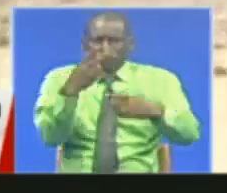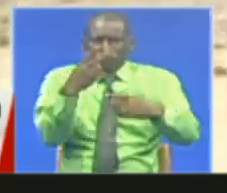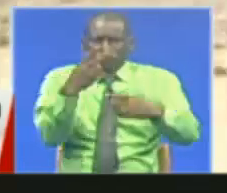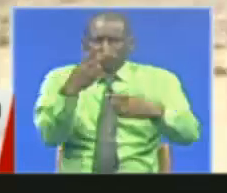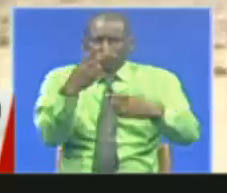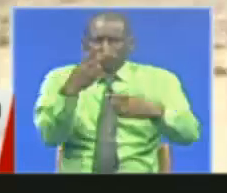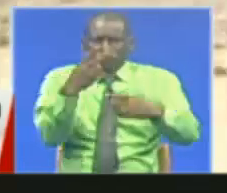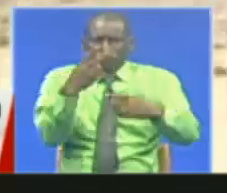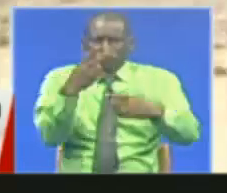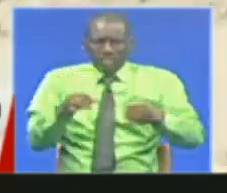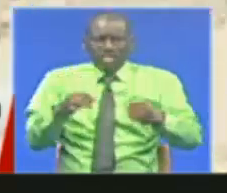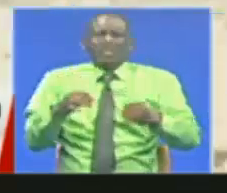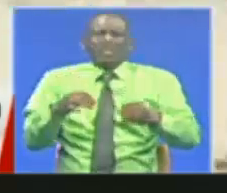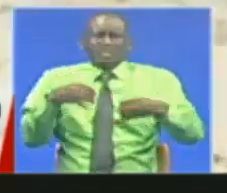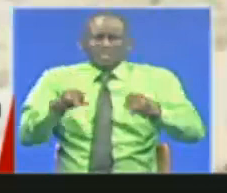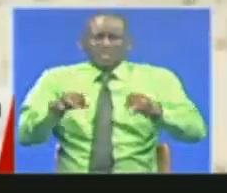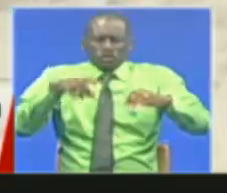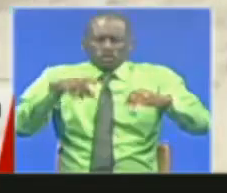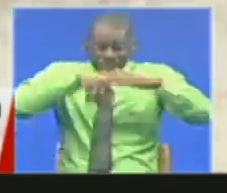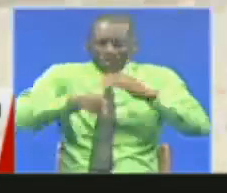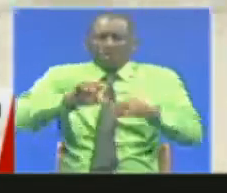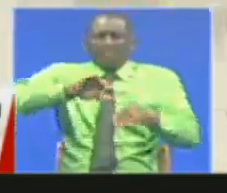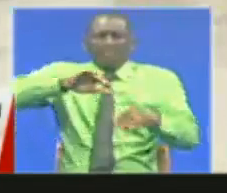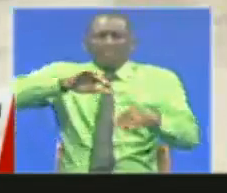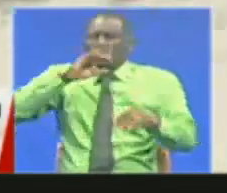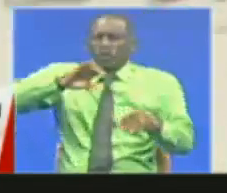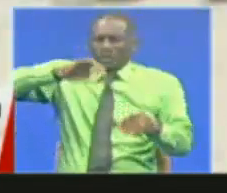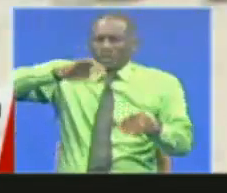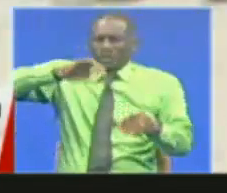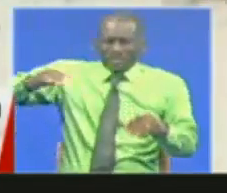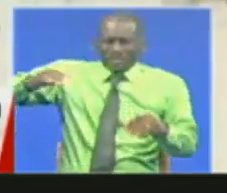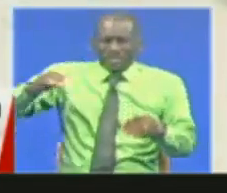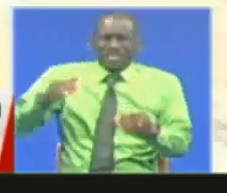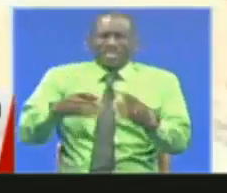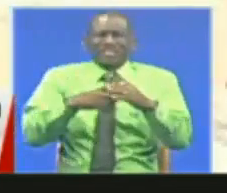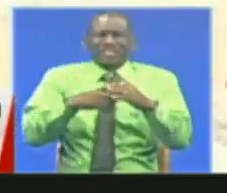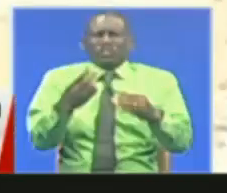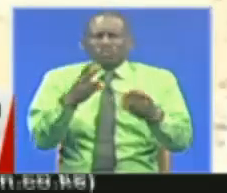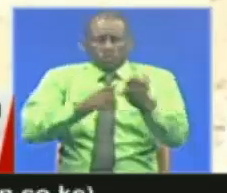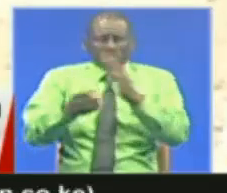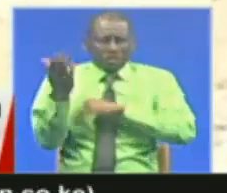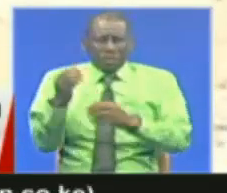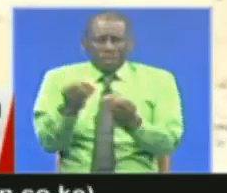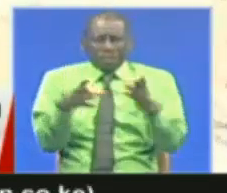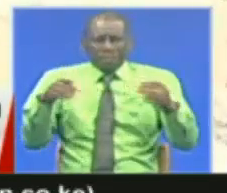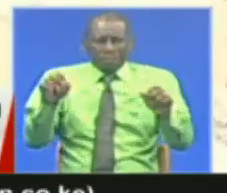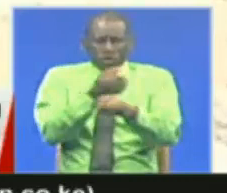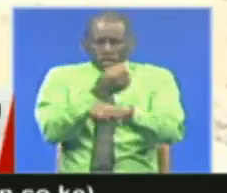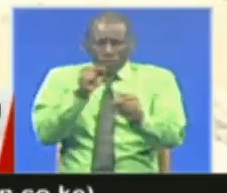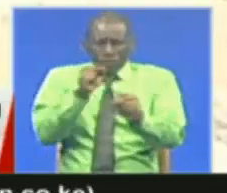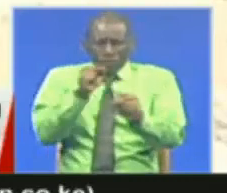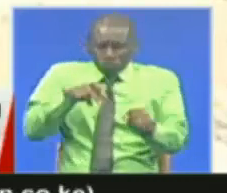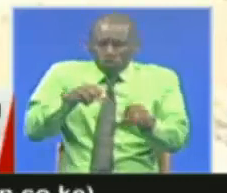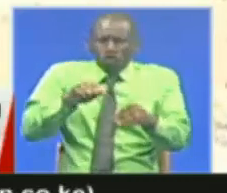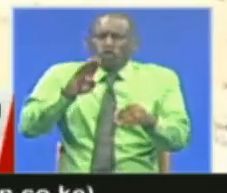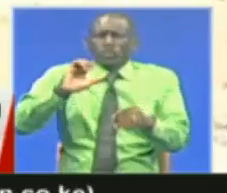of the sea beginning 2 months ago. While residents cannot walk across the beach without walking in water, many are fearful that the natural breeding